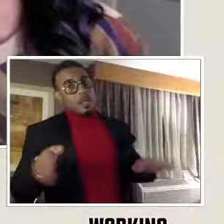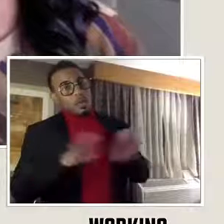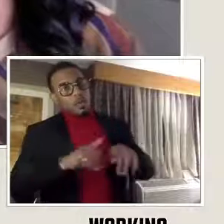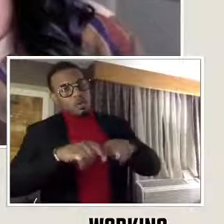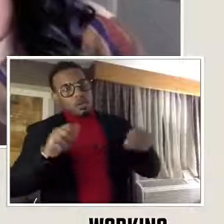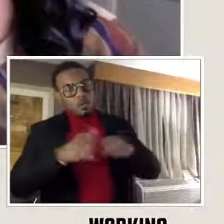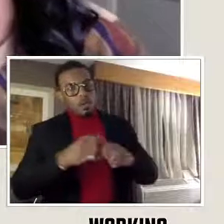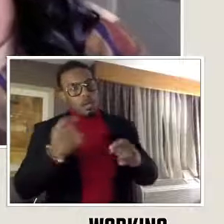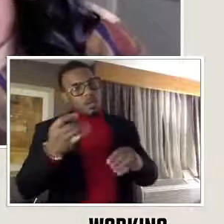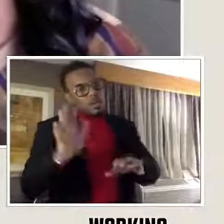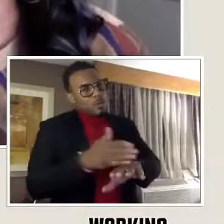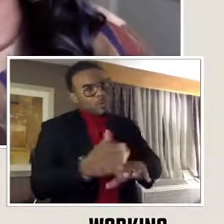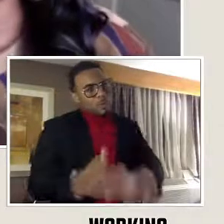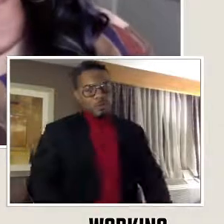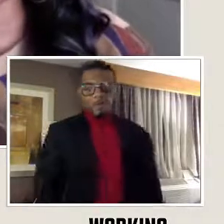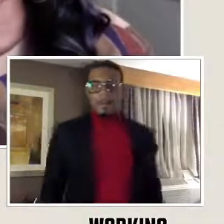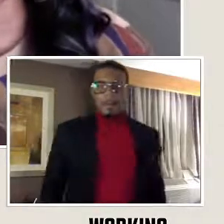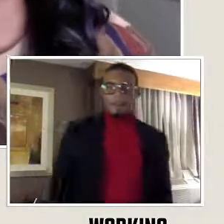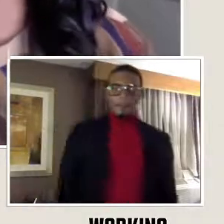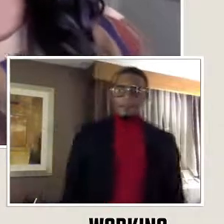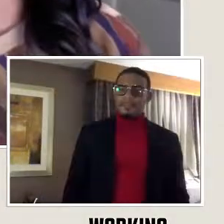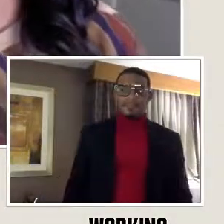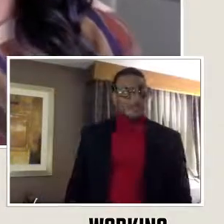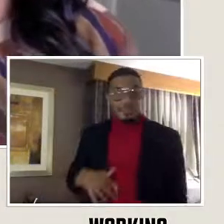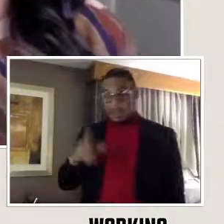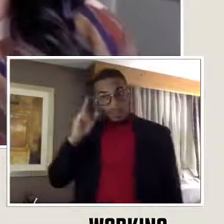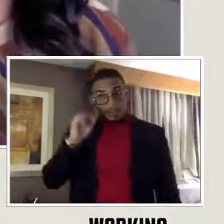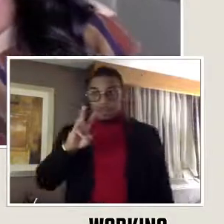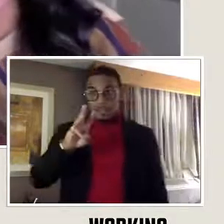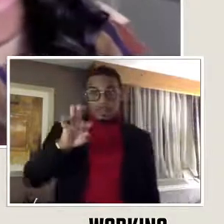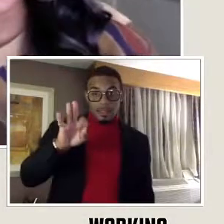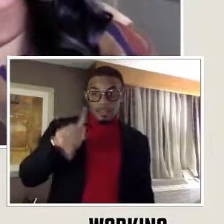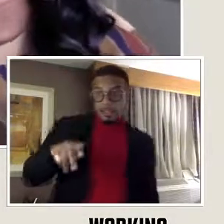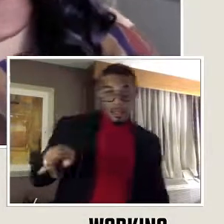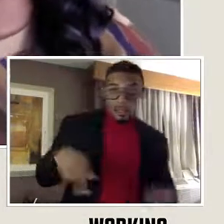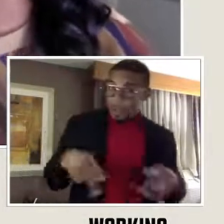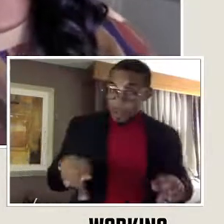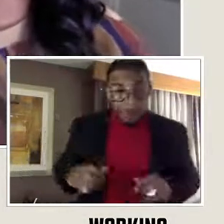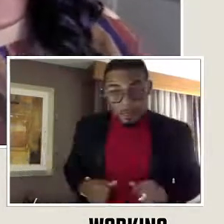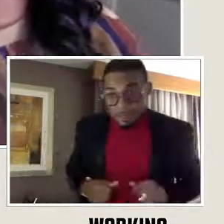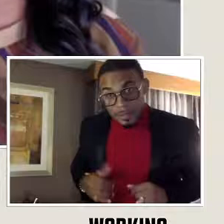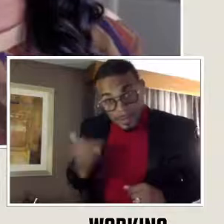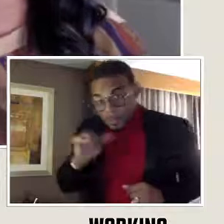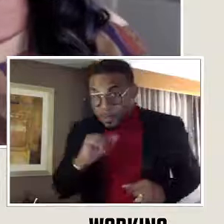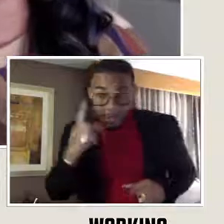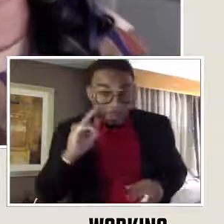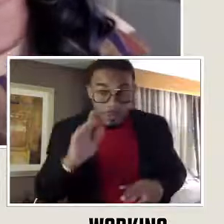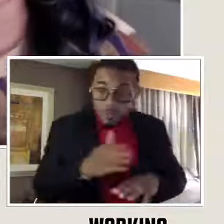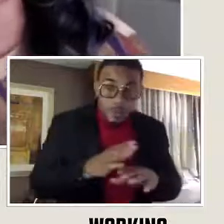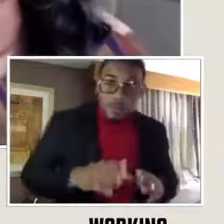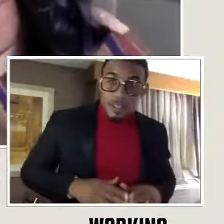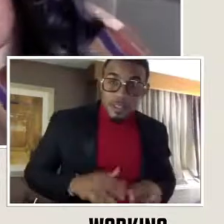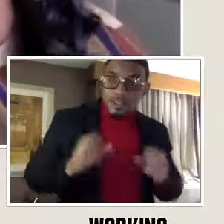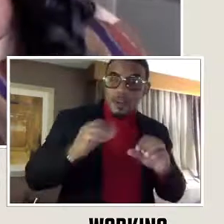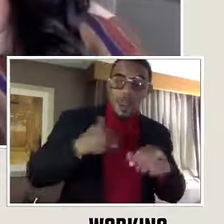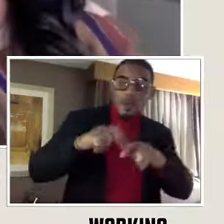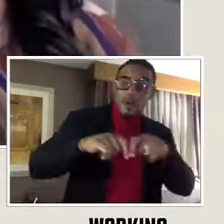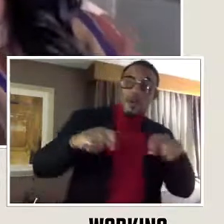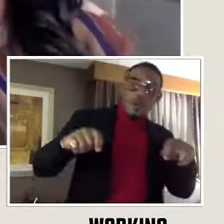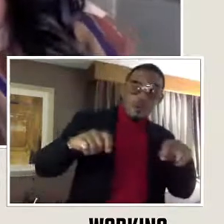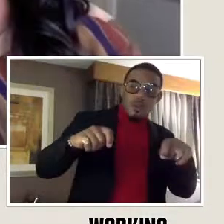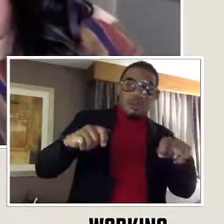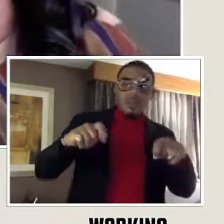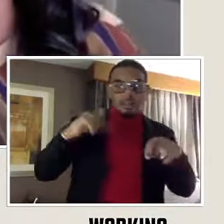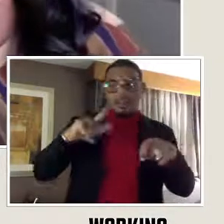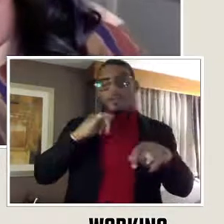us out with a little music? I don't think this is a WFP party. if it wasn't for the music. And so I'm gonna close this out